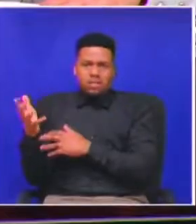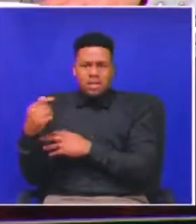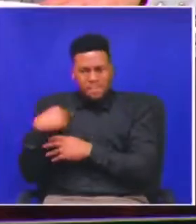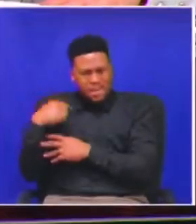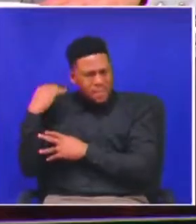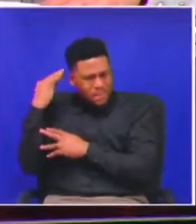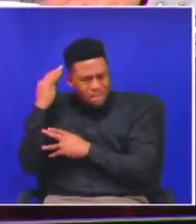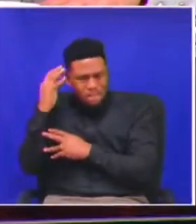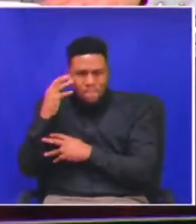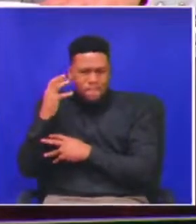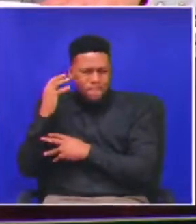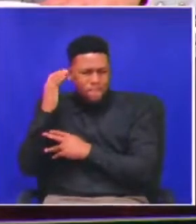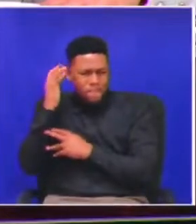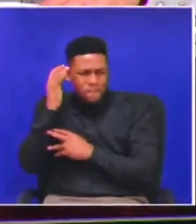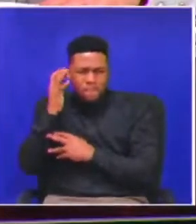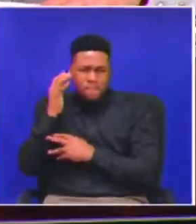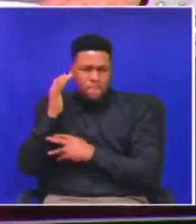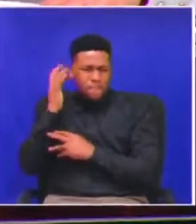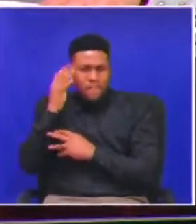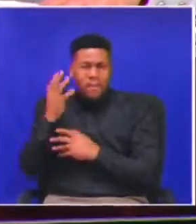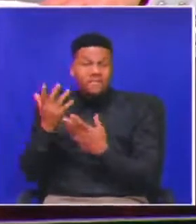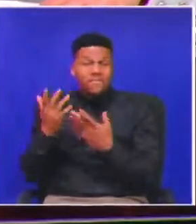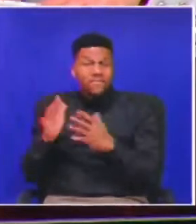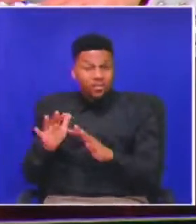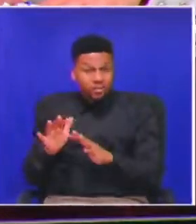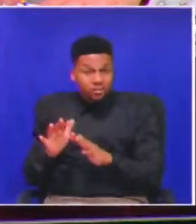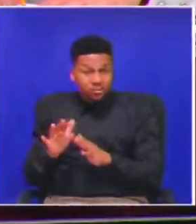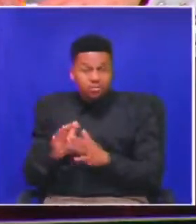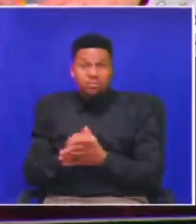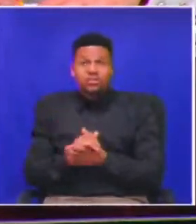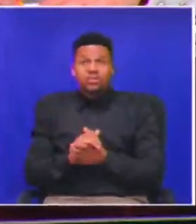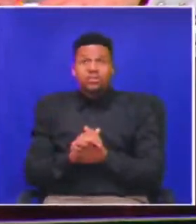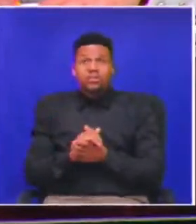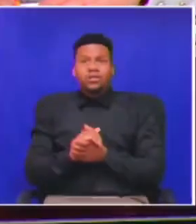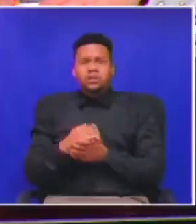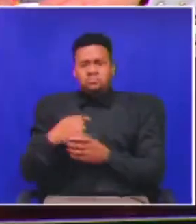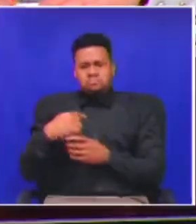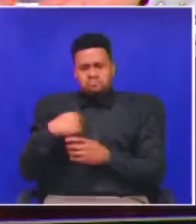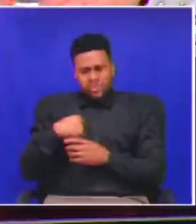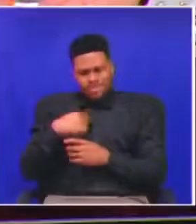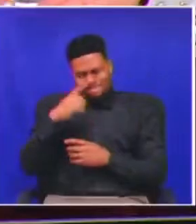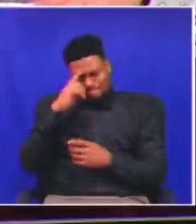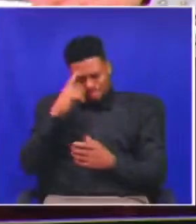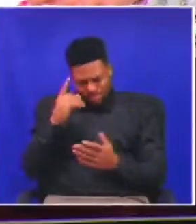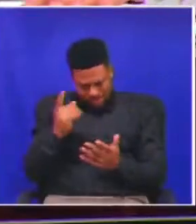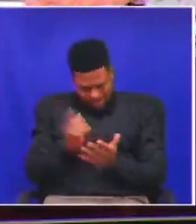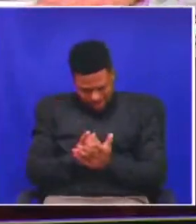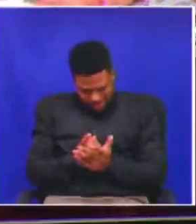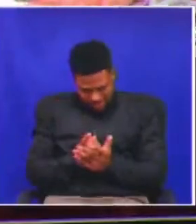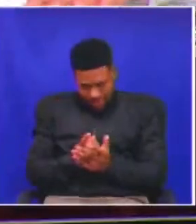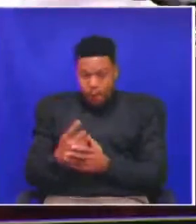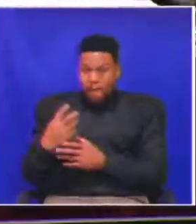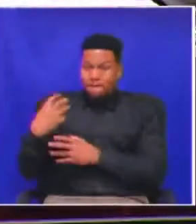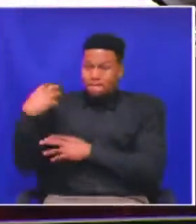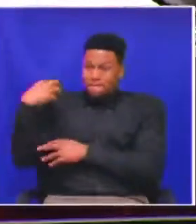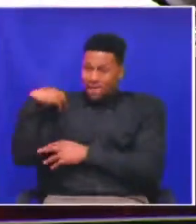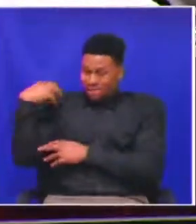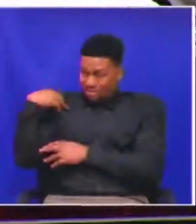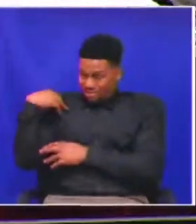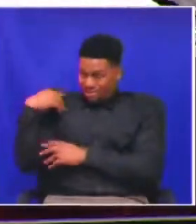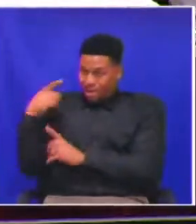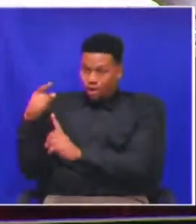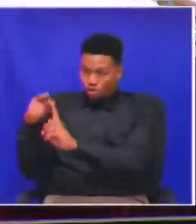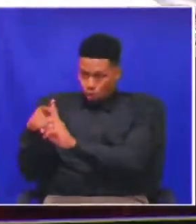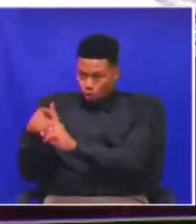this, but ended up by saying the minister is the one who works with